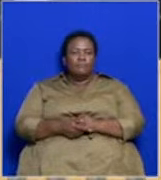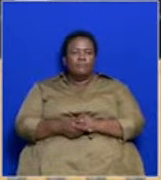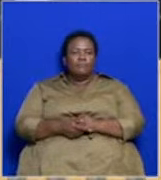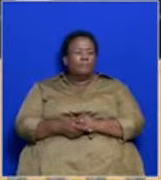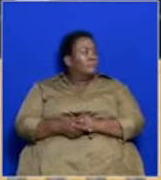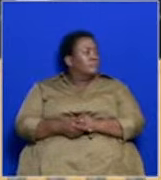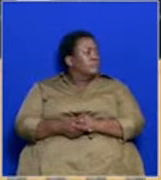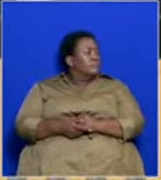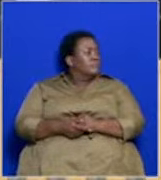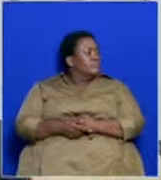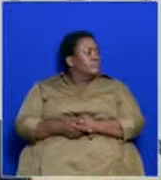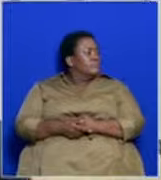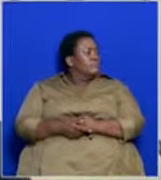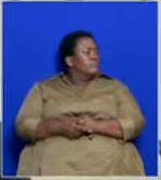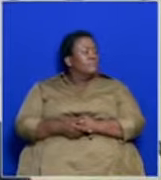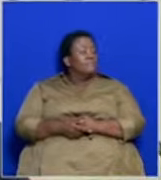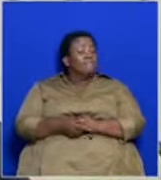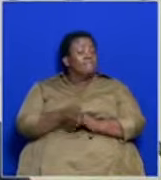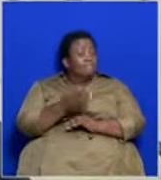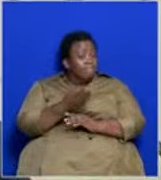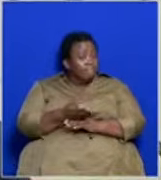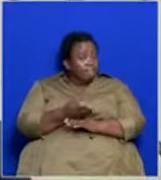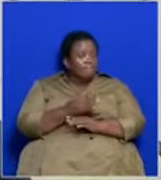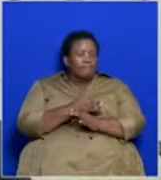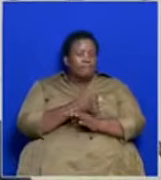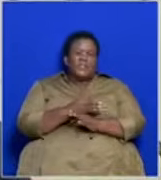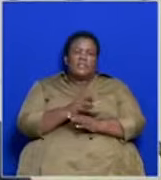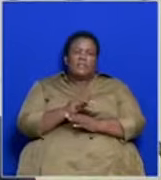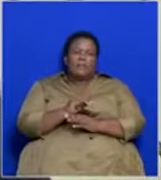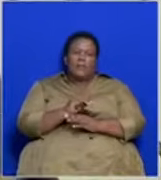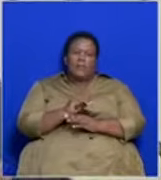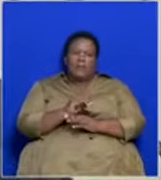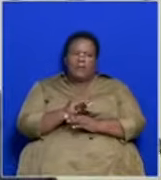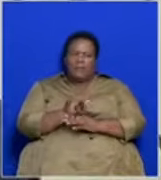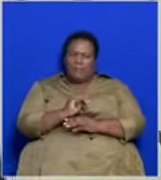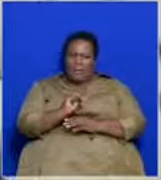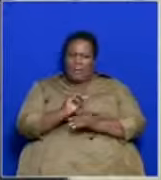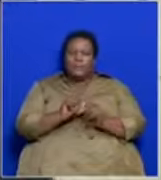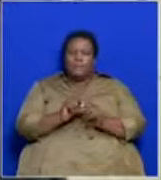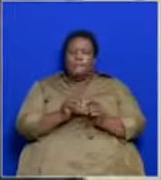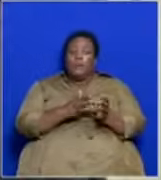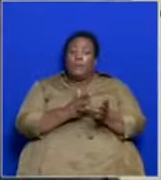Ms. Magagula, then we go back to your page 13.